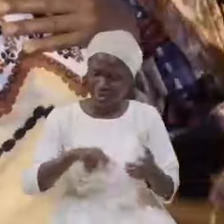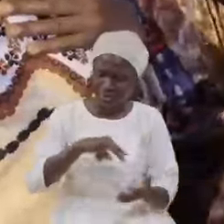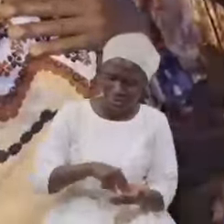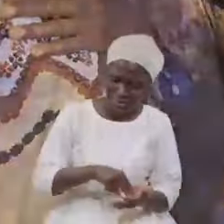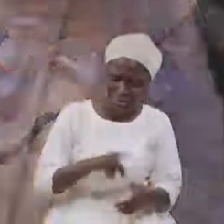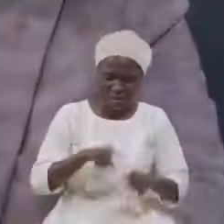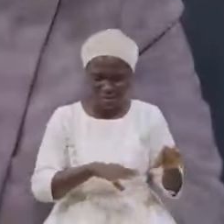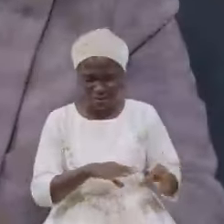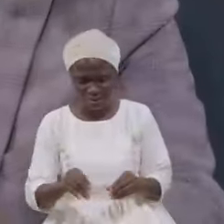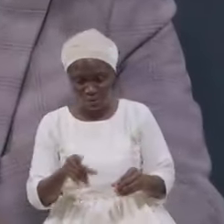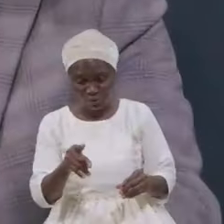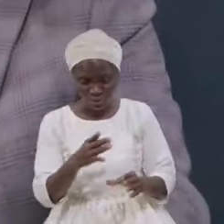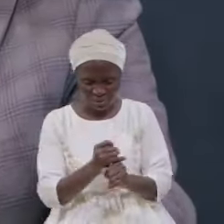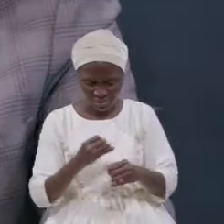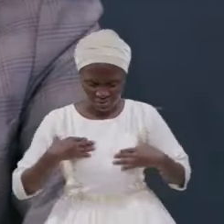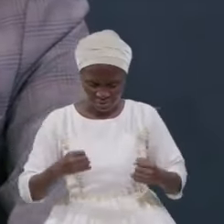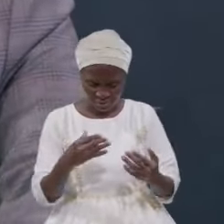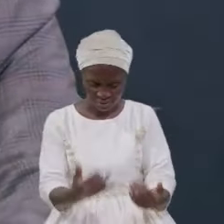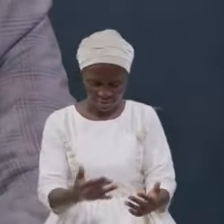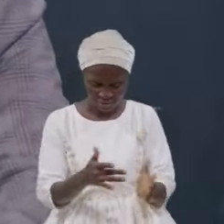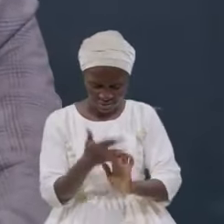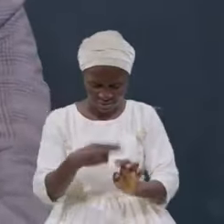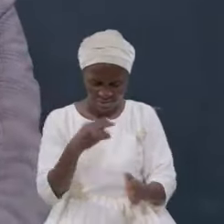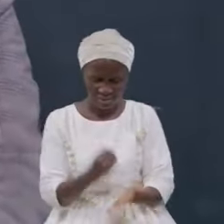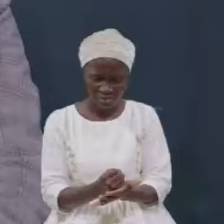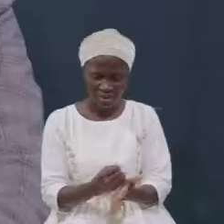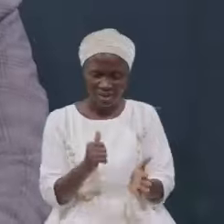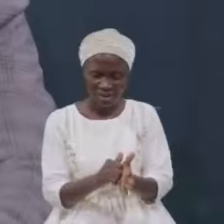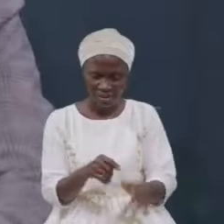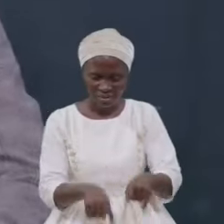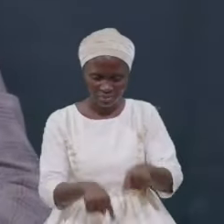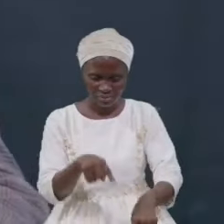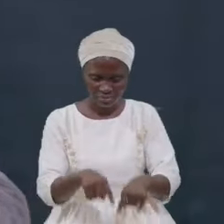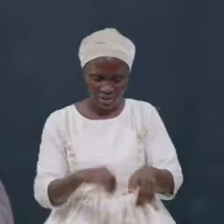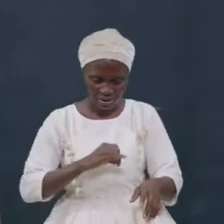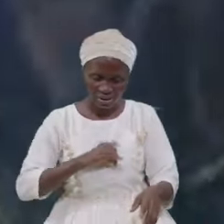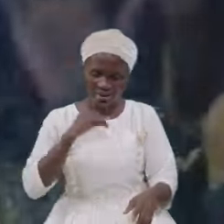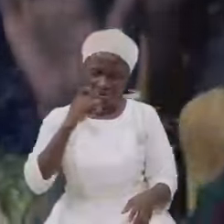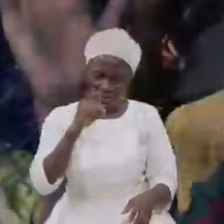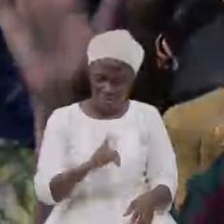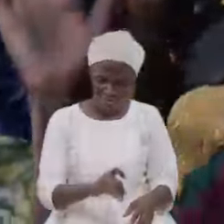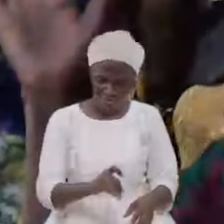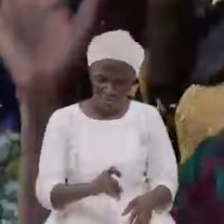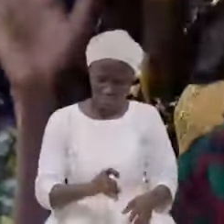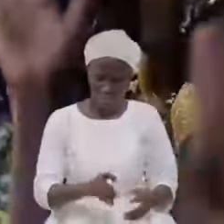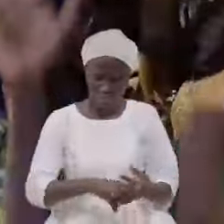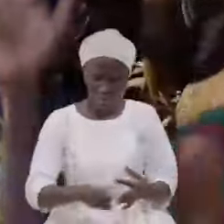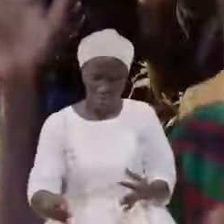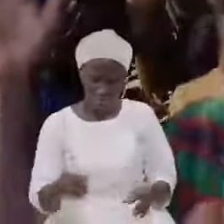That paralysis, I command. Paralysis, get out in Jesus' name. Yeah.